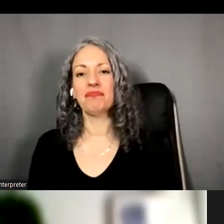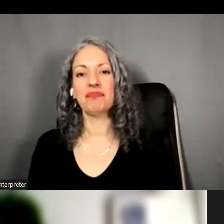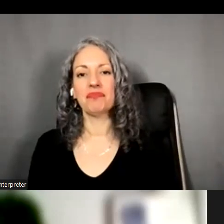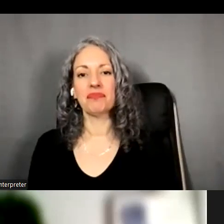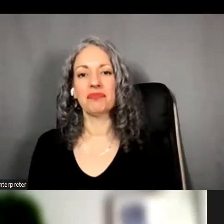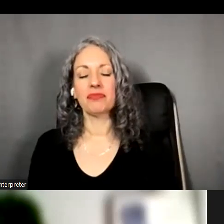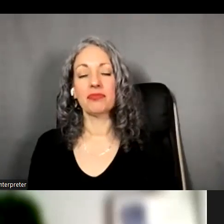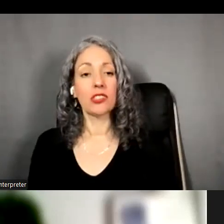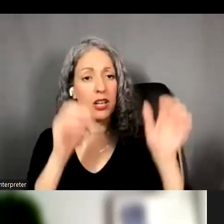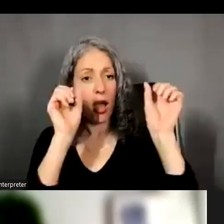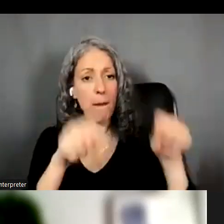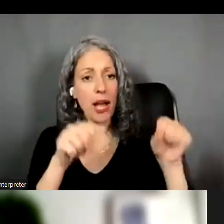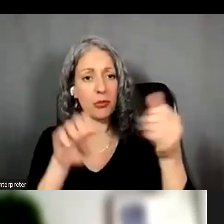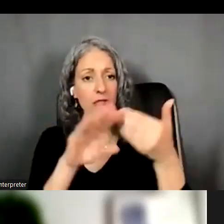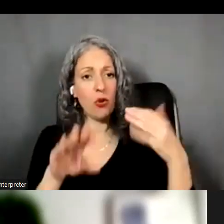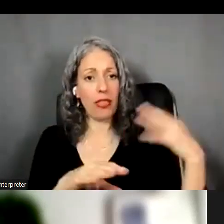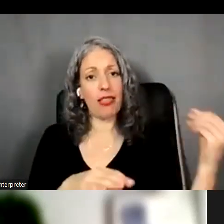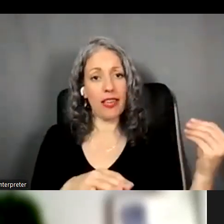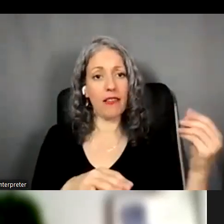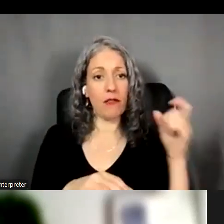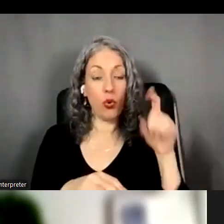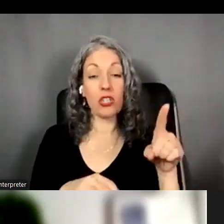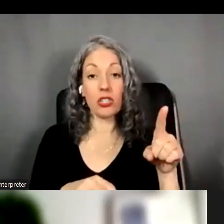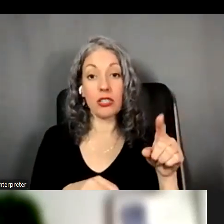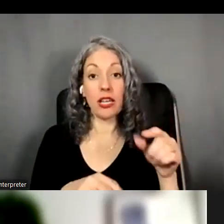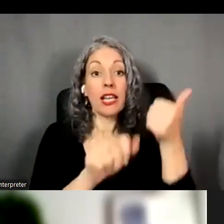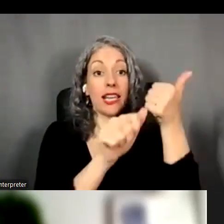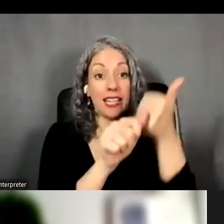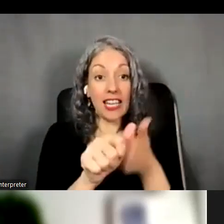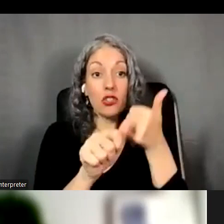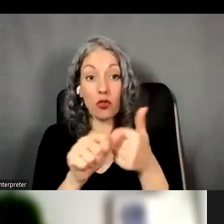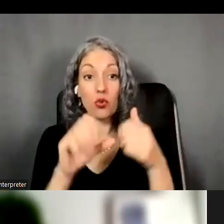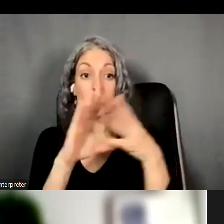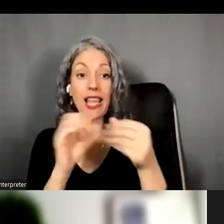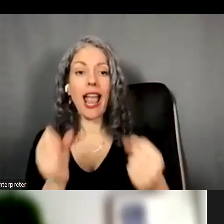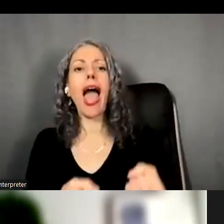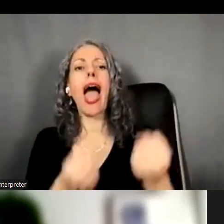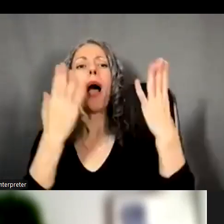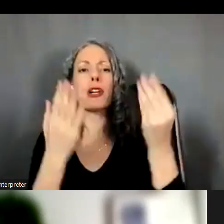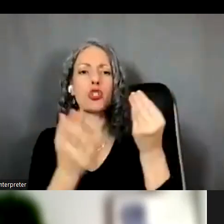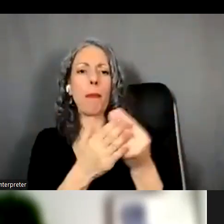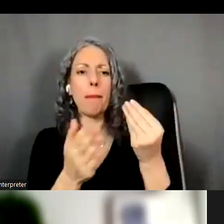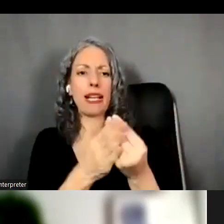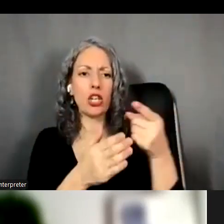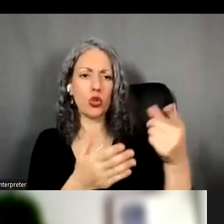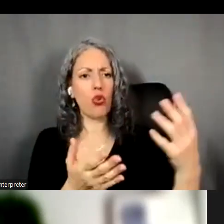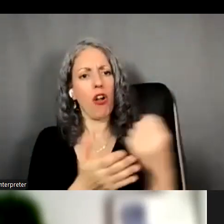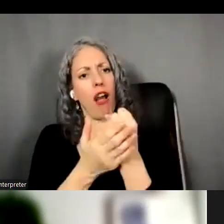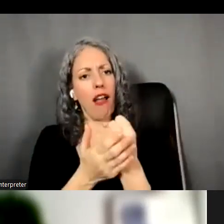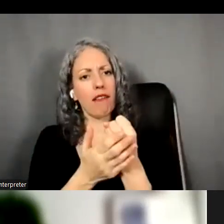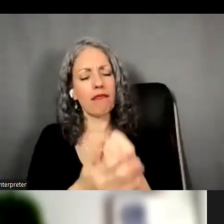it be possible, just before we go to any additional questions, can each of you say how much the amount of funding was that you received in your awards?